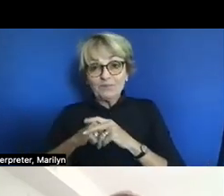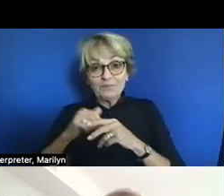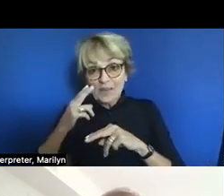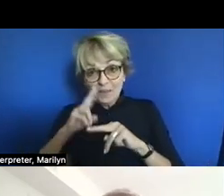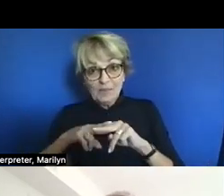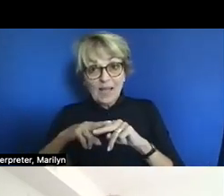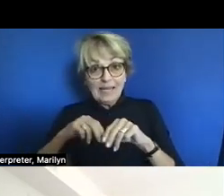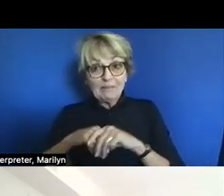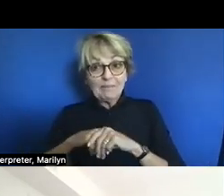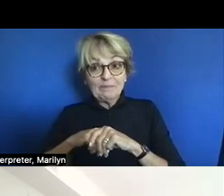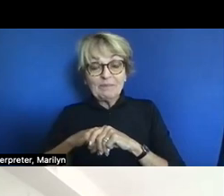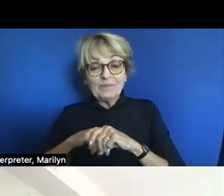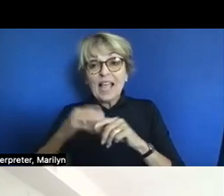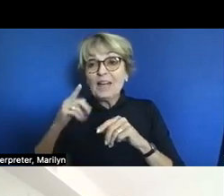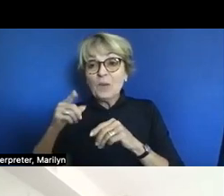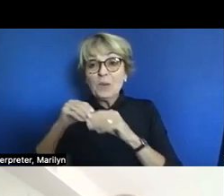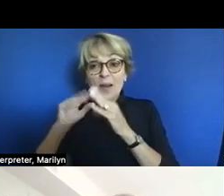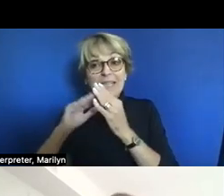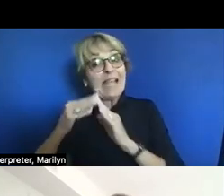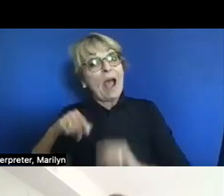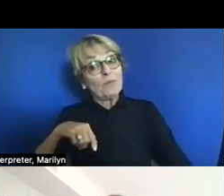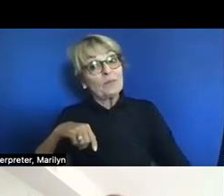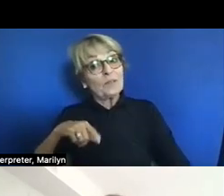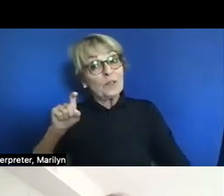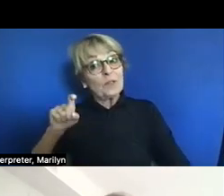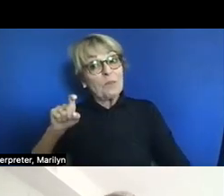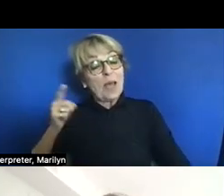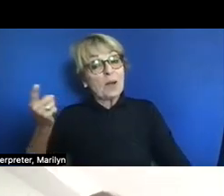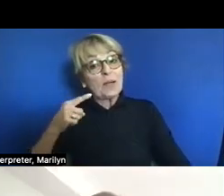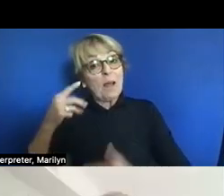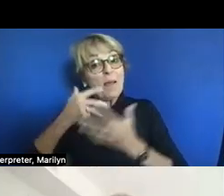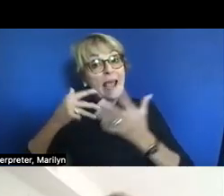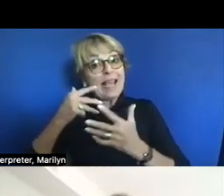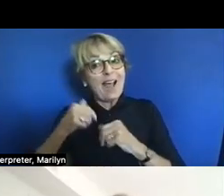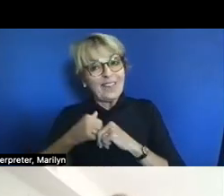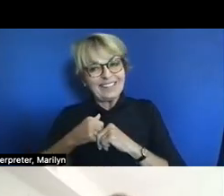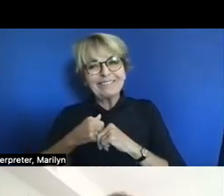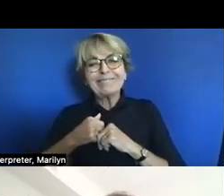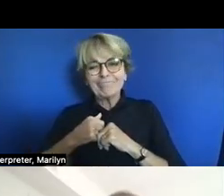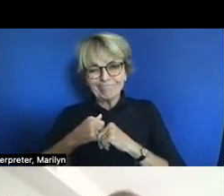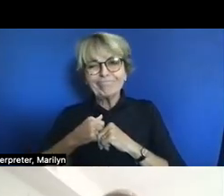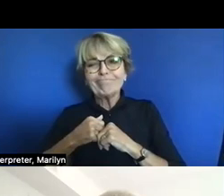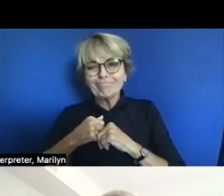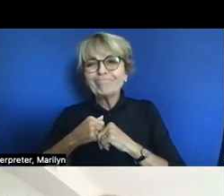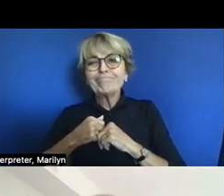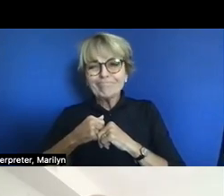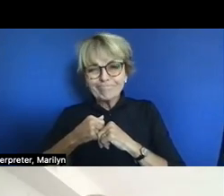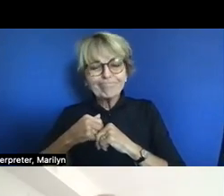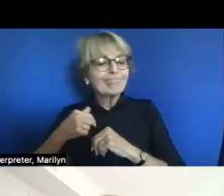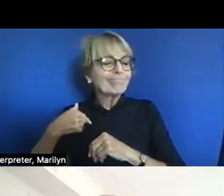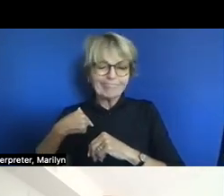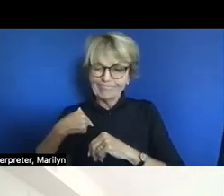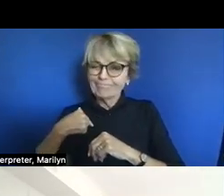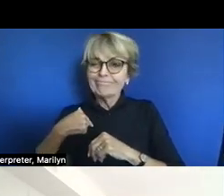So I know you're in town, so you better hang out and make space. Oh, definitely. I'm so there. I'm